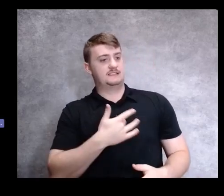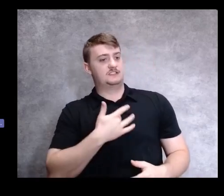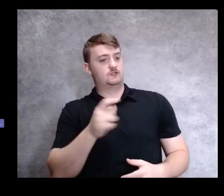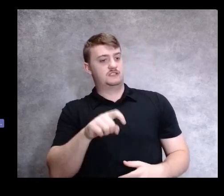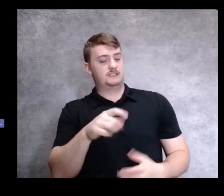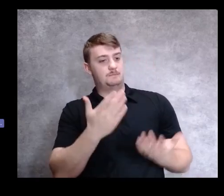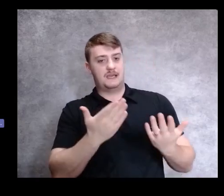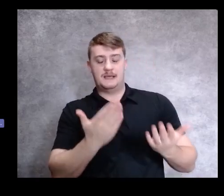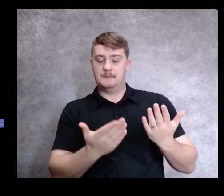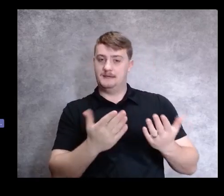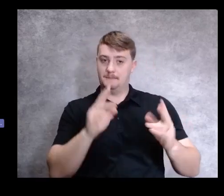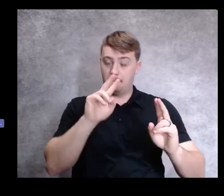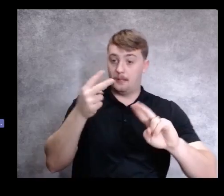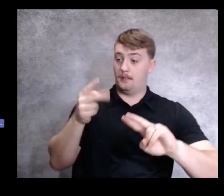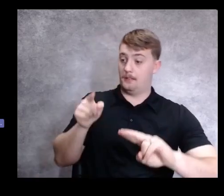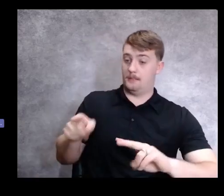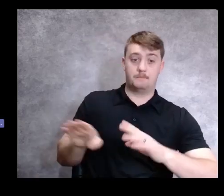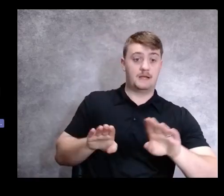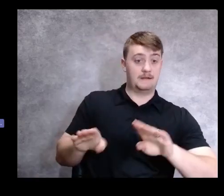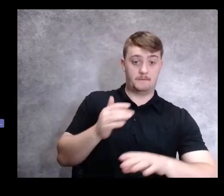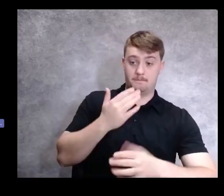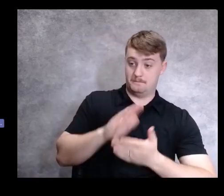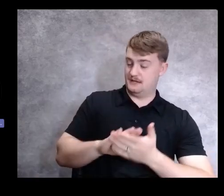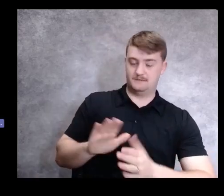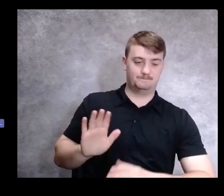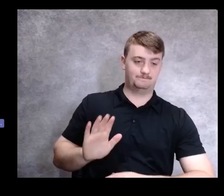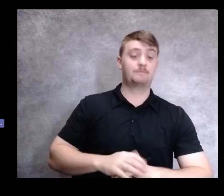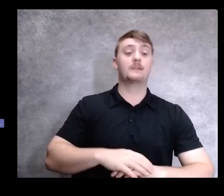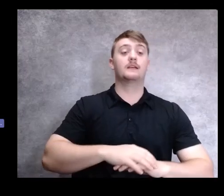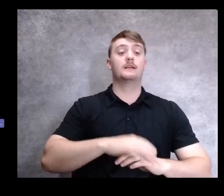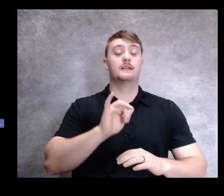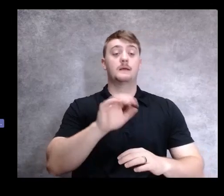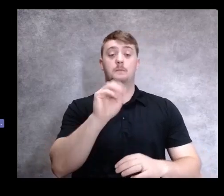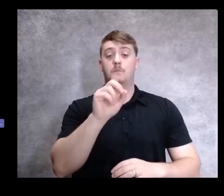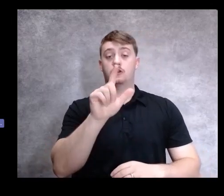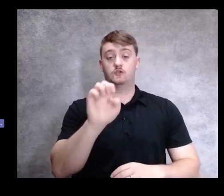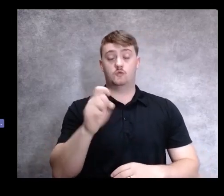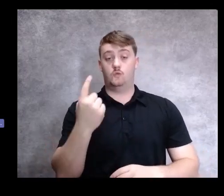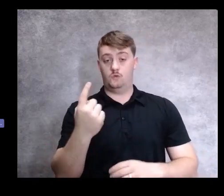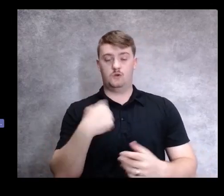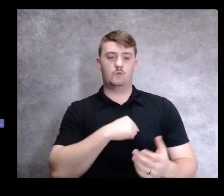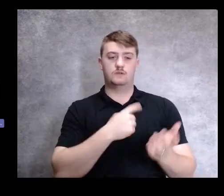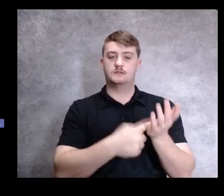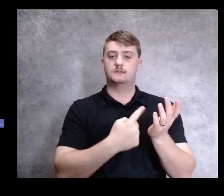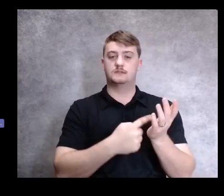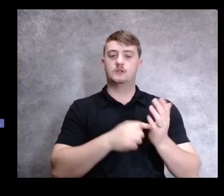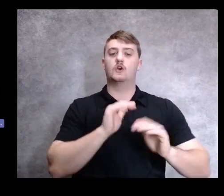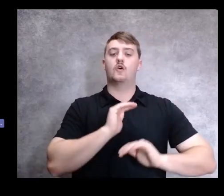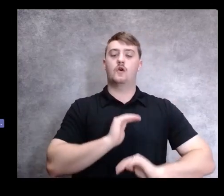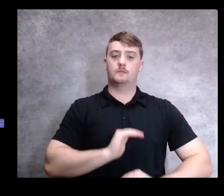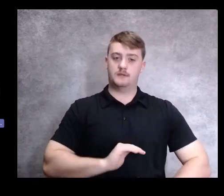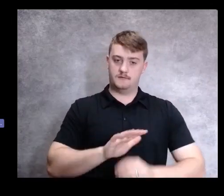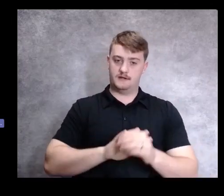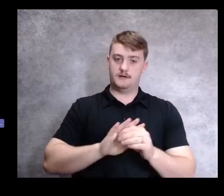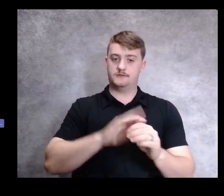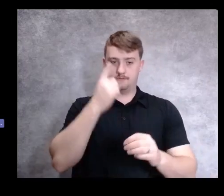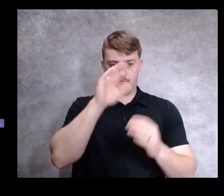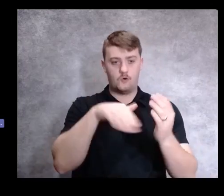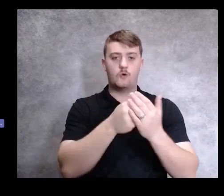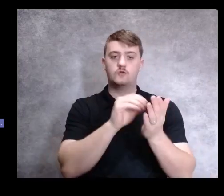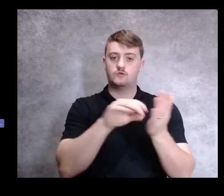be misinterpreted as a behavior. In Module 1, we discussed creating calm down areas for all students to have